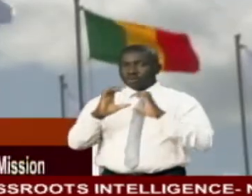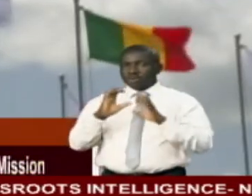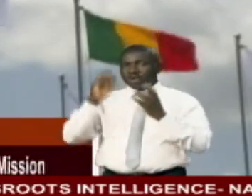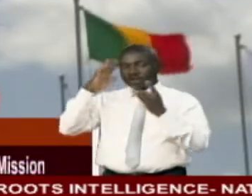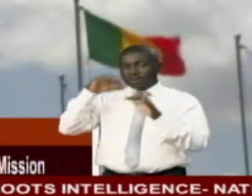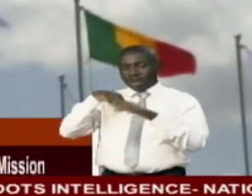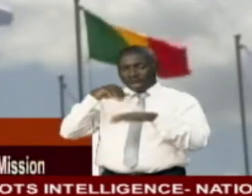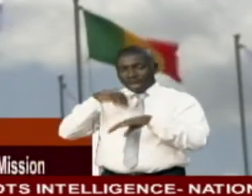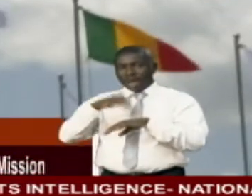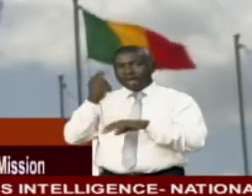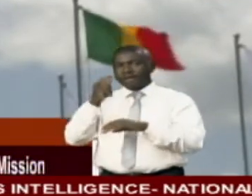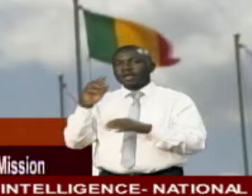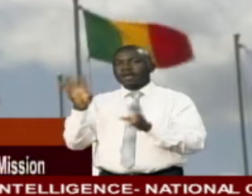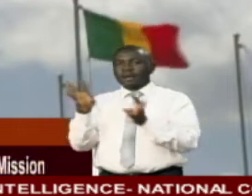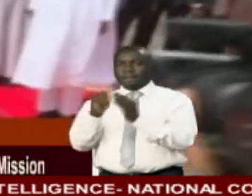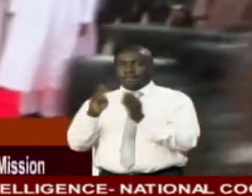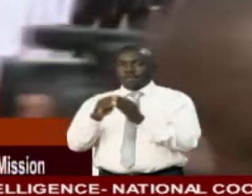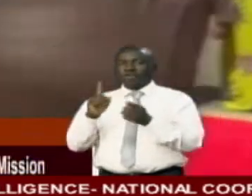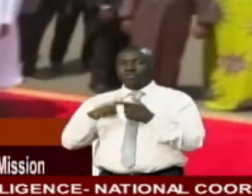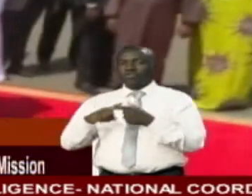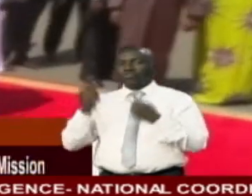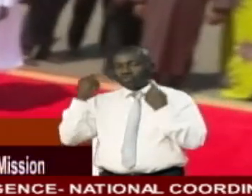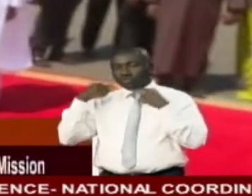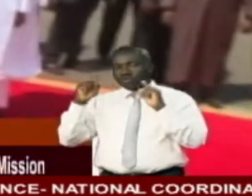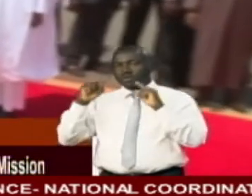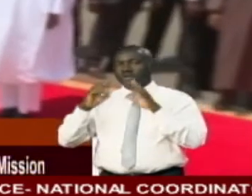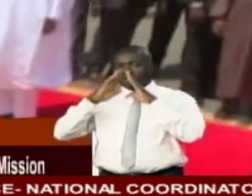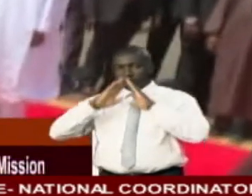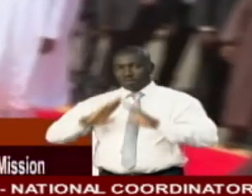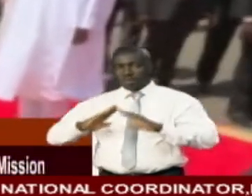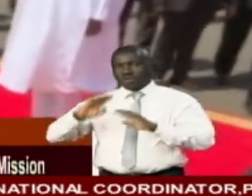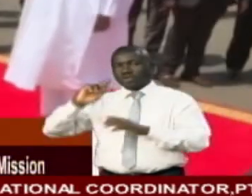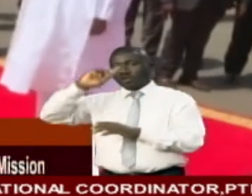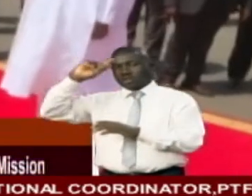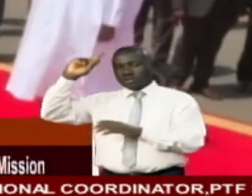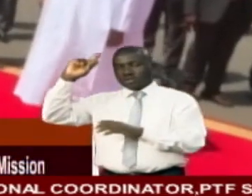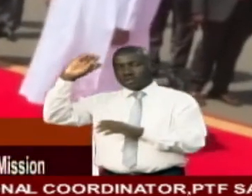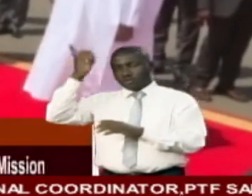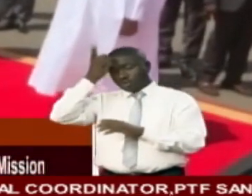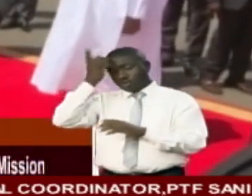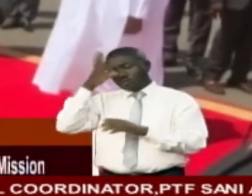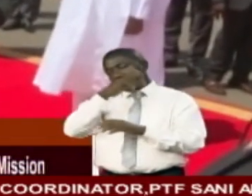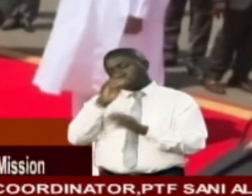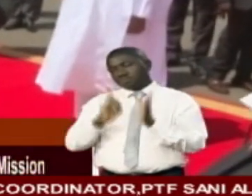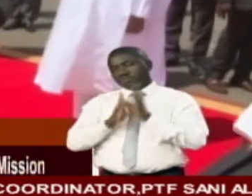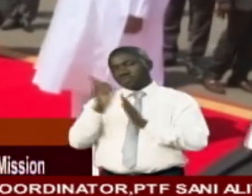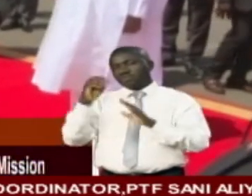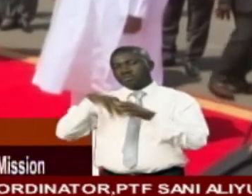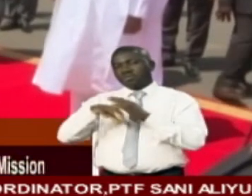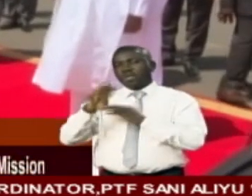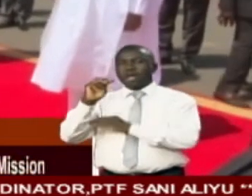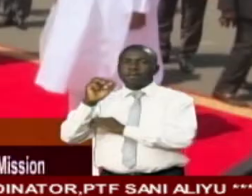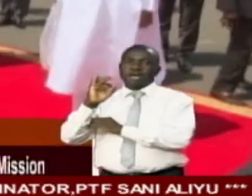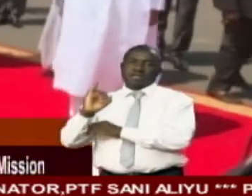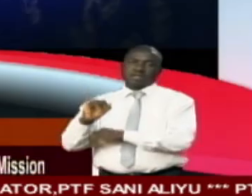crucial meeting aimed at achieving sustainable peace, democracy and development in the Republic of Mali.